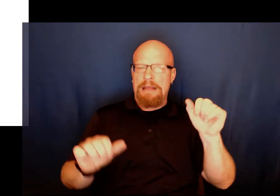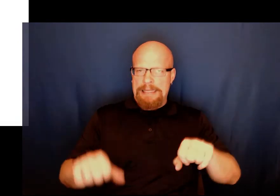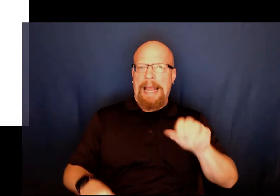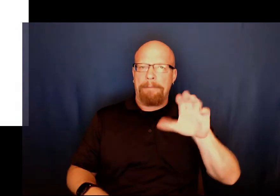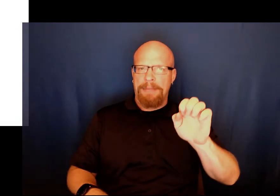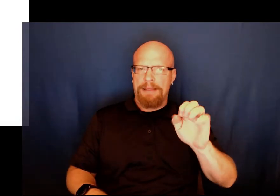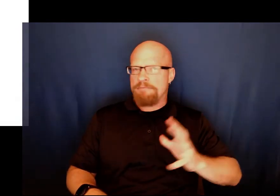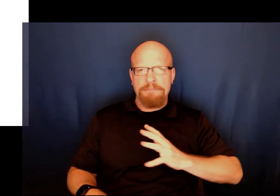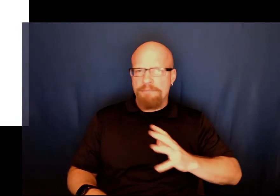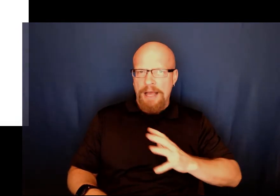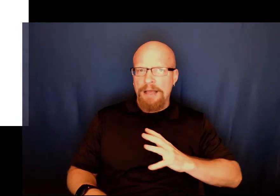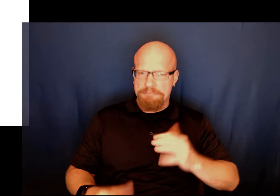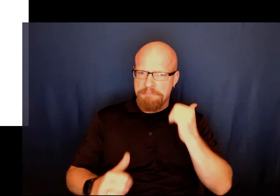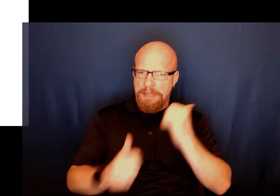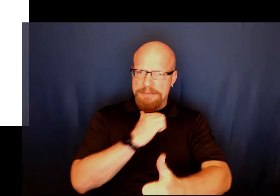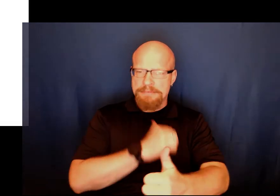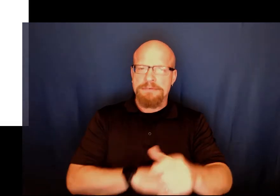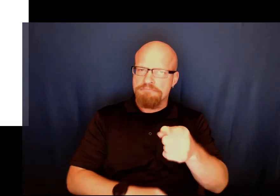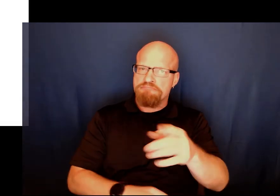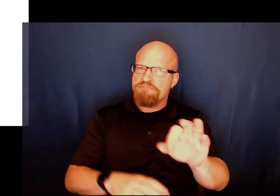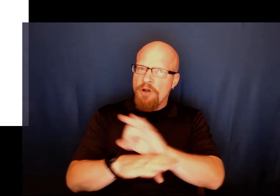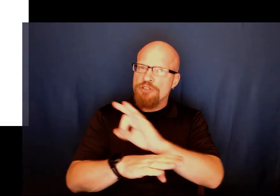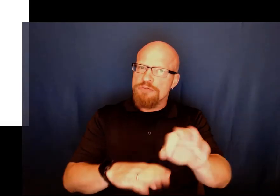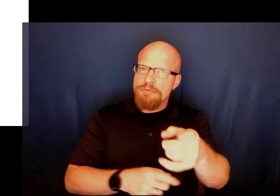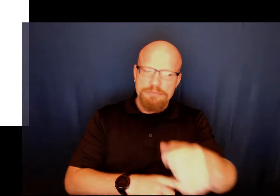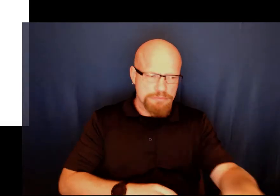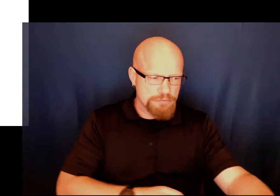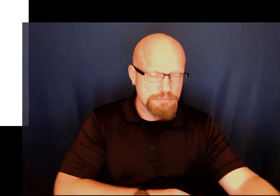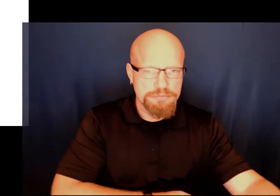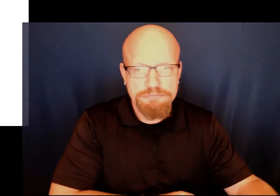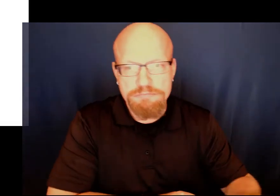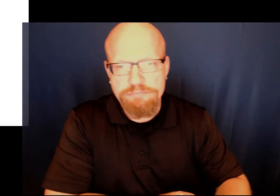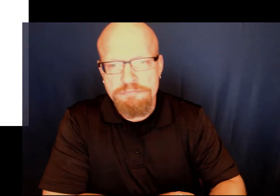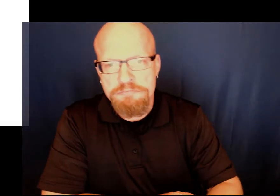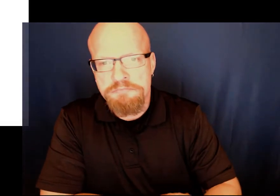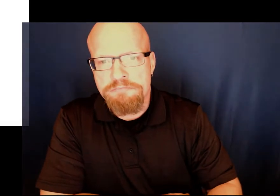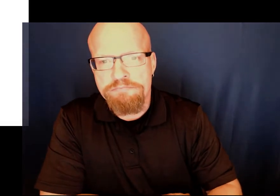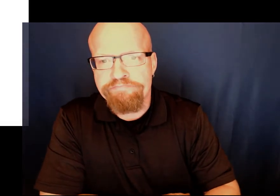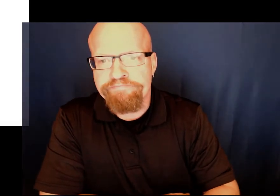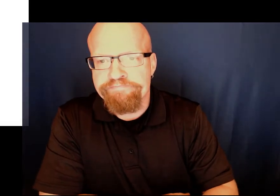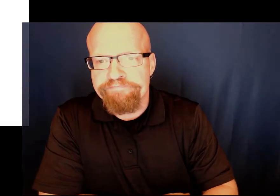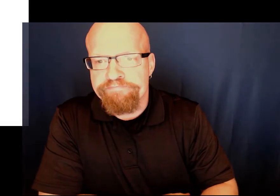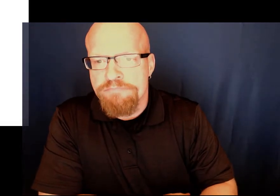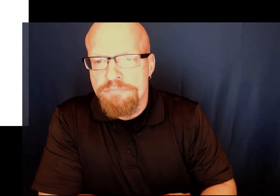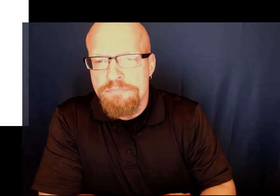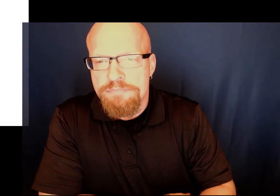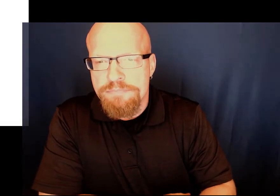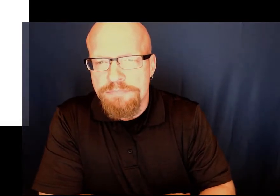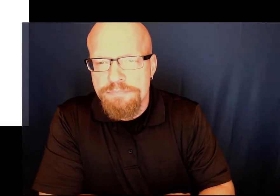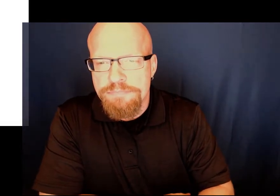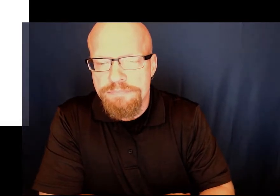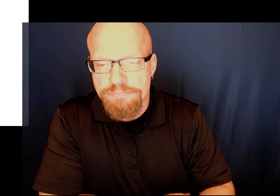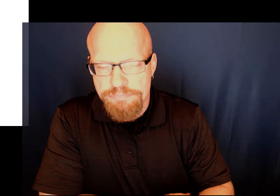We can have two different x's going to the same y. That's still a function. So this is a function.